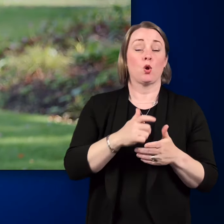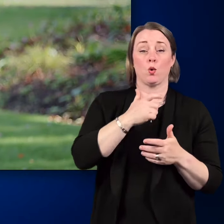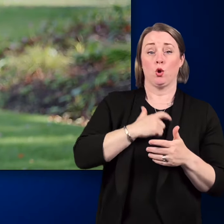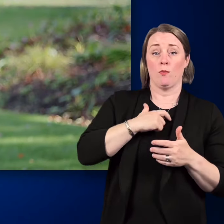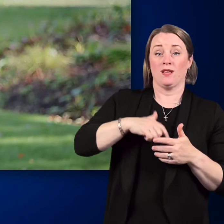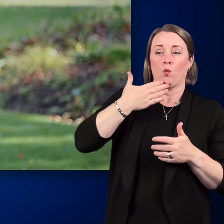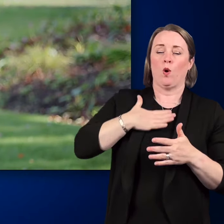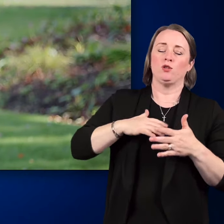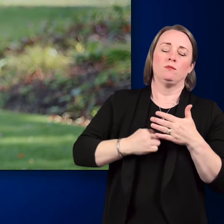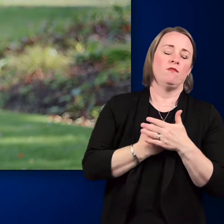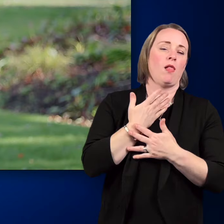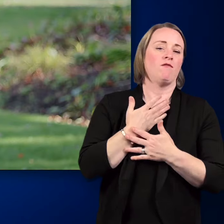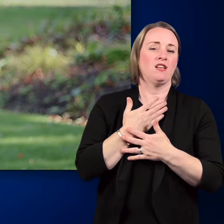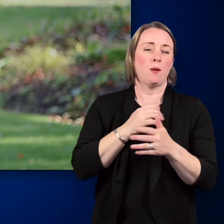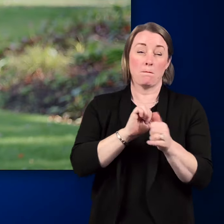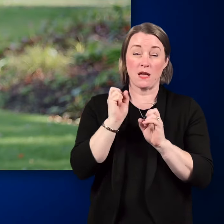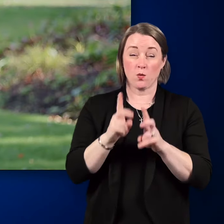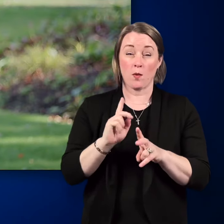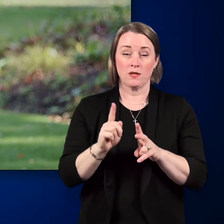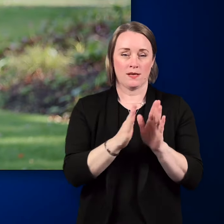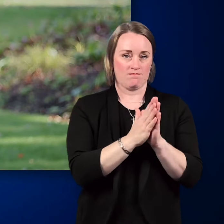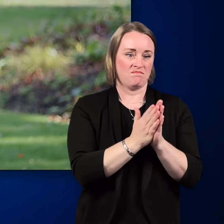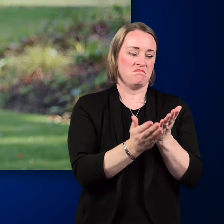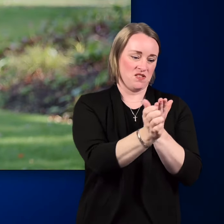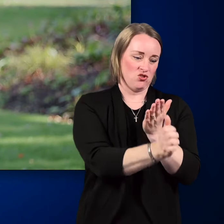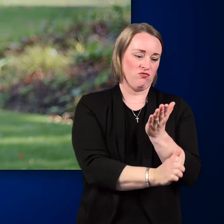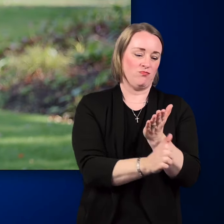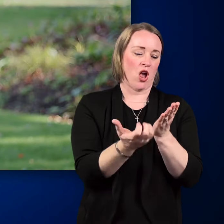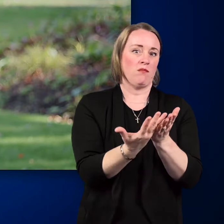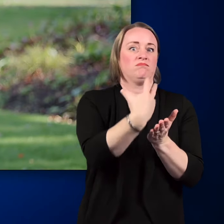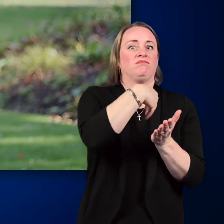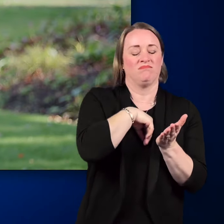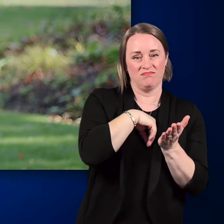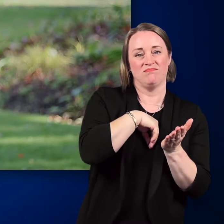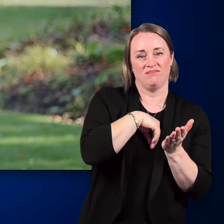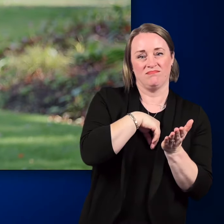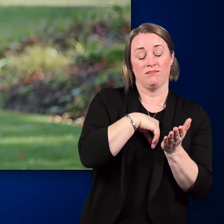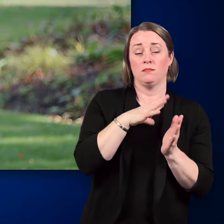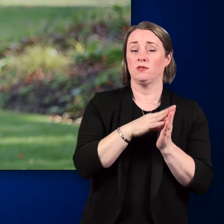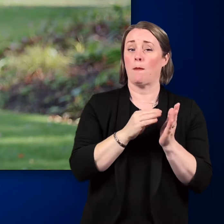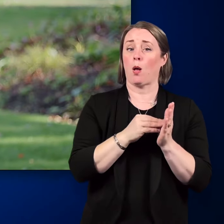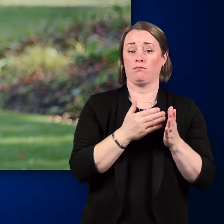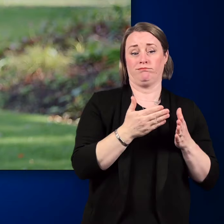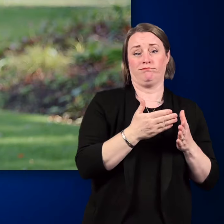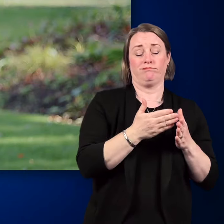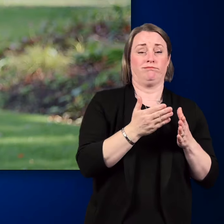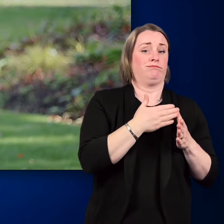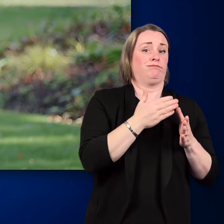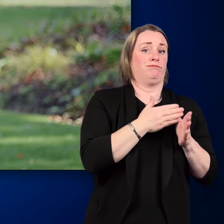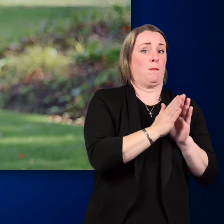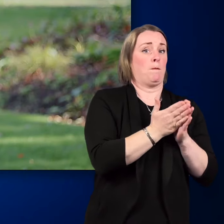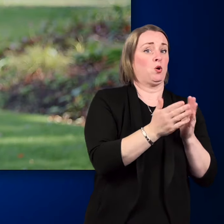flourishing like Scripture. And so we see in Genesis 1 and 2, there is this